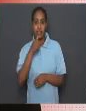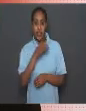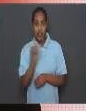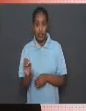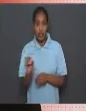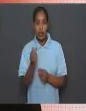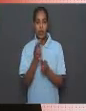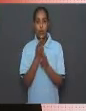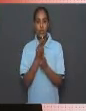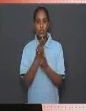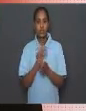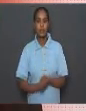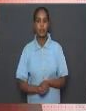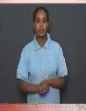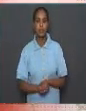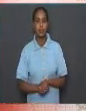and proteins.